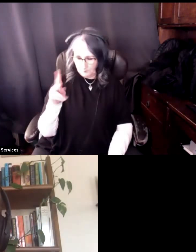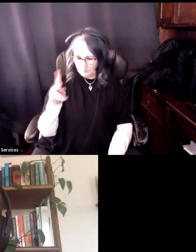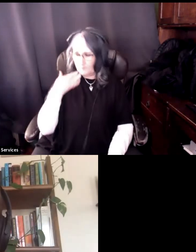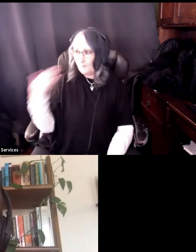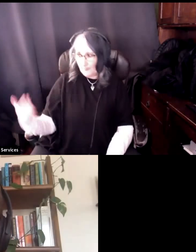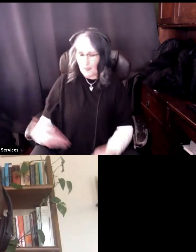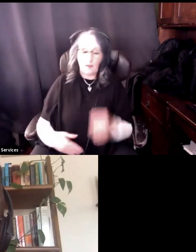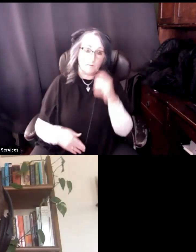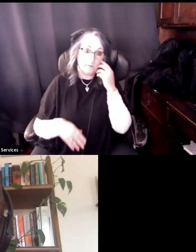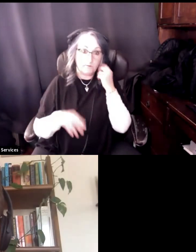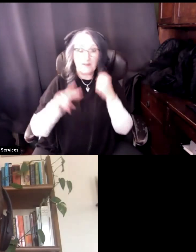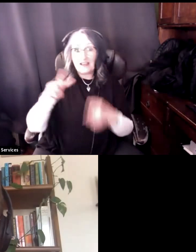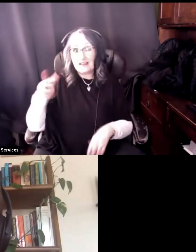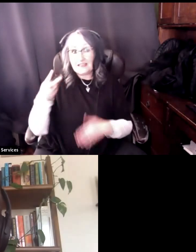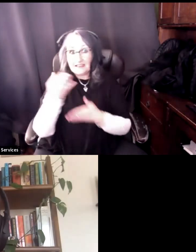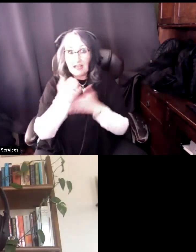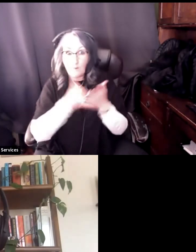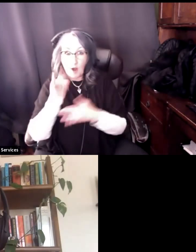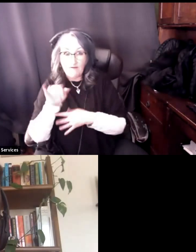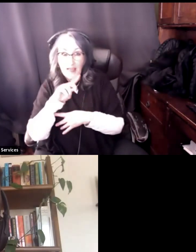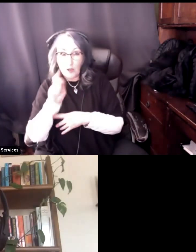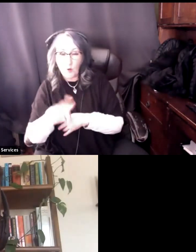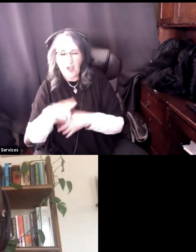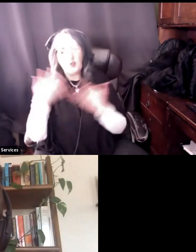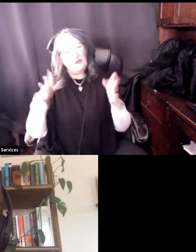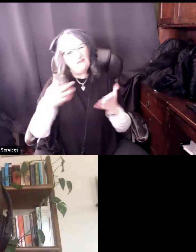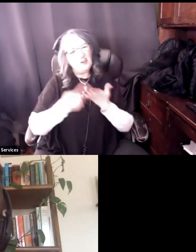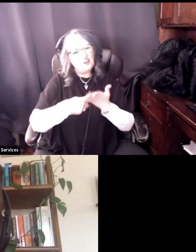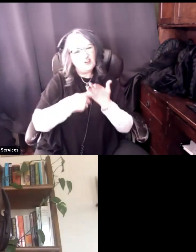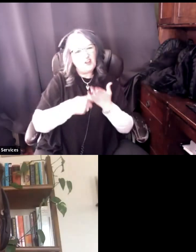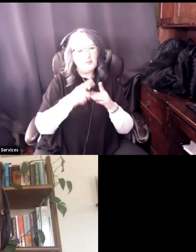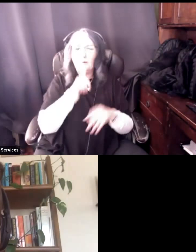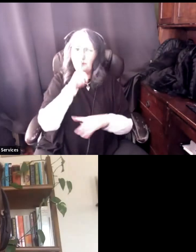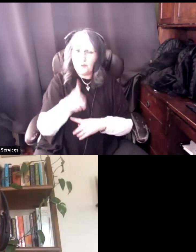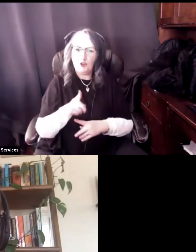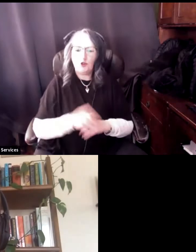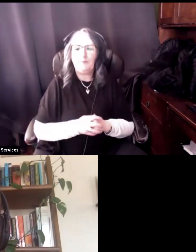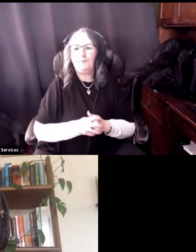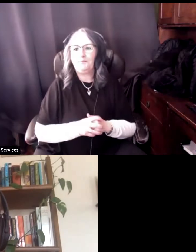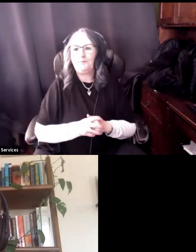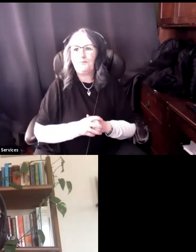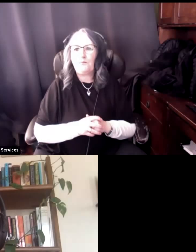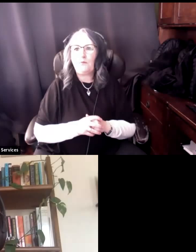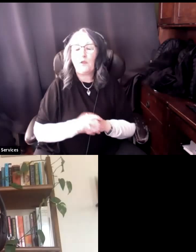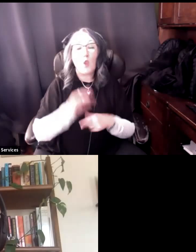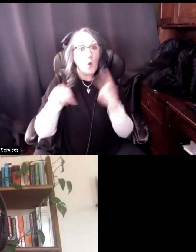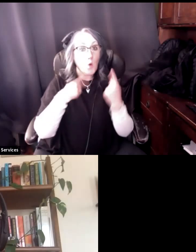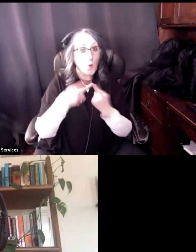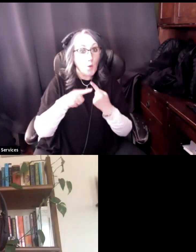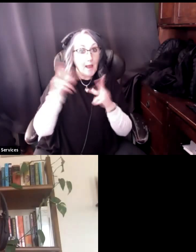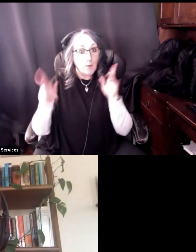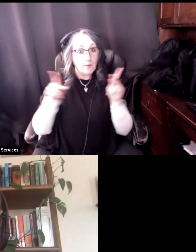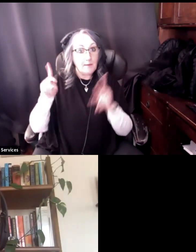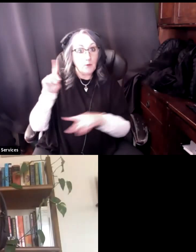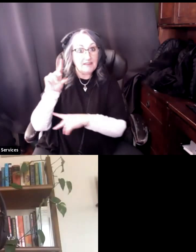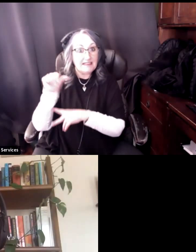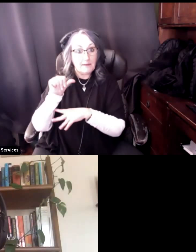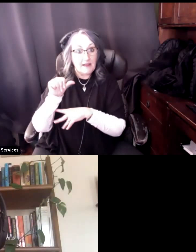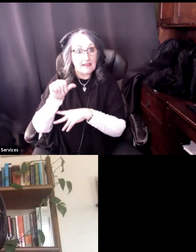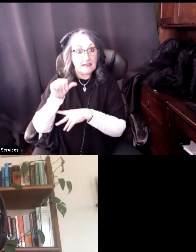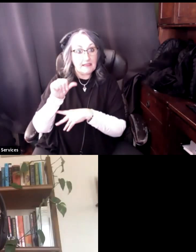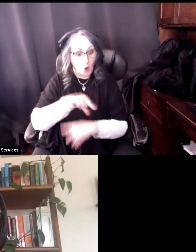a part two to that, which we've sort of addressed already, but I just want to make sure we get all the questions. When will people with disabilities be eligible, and people